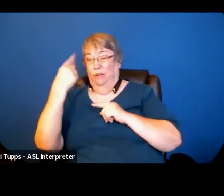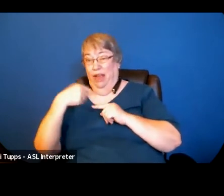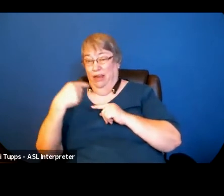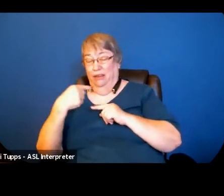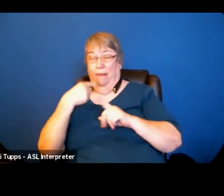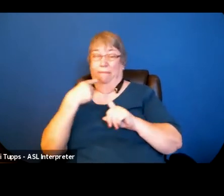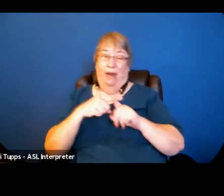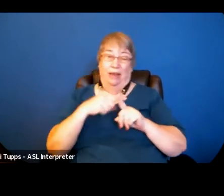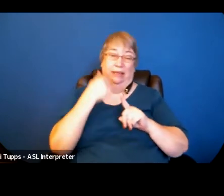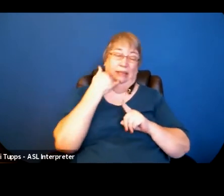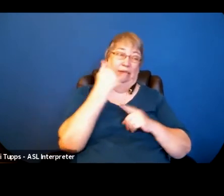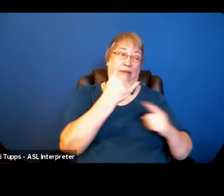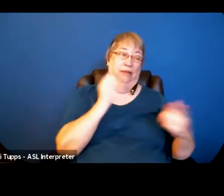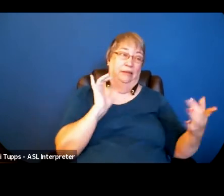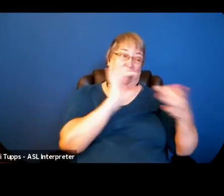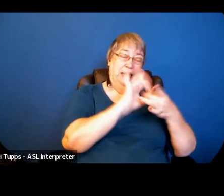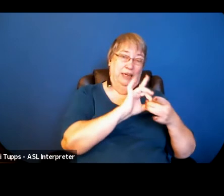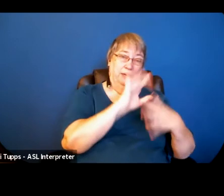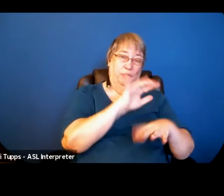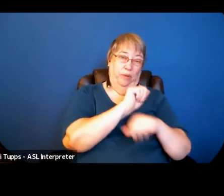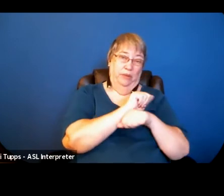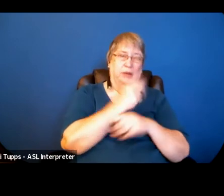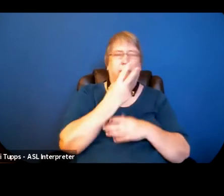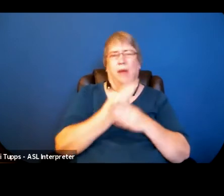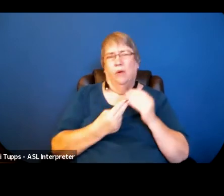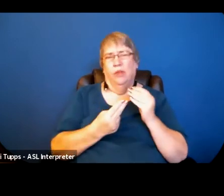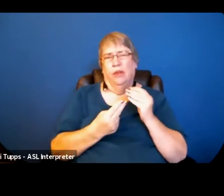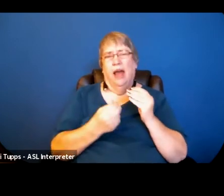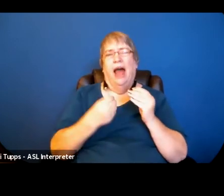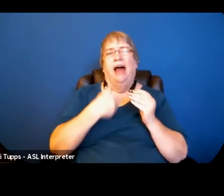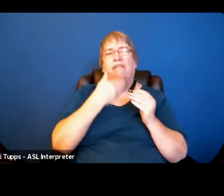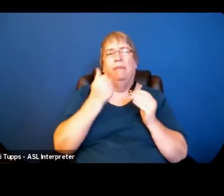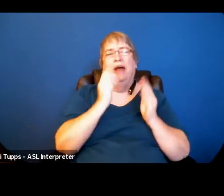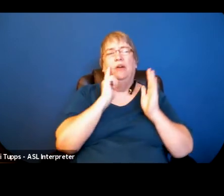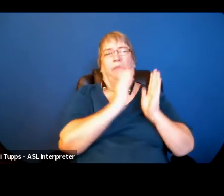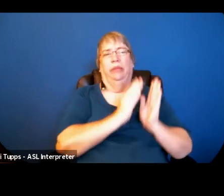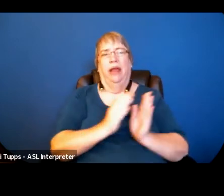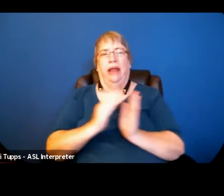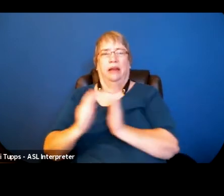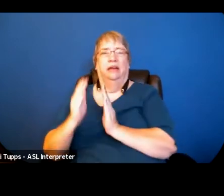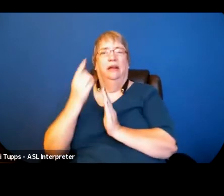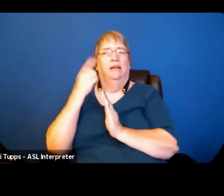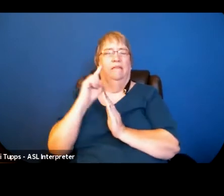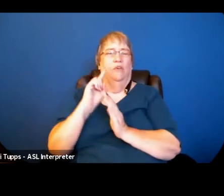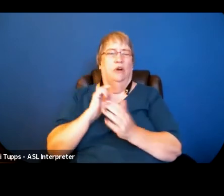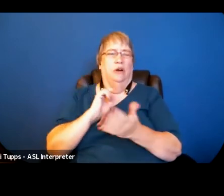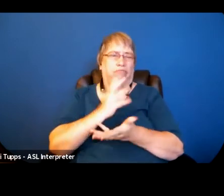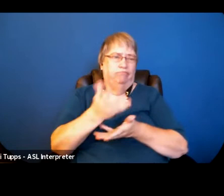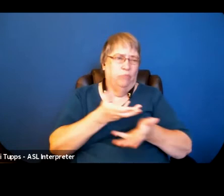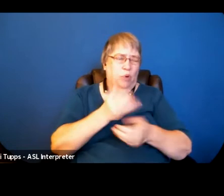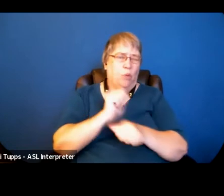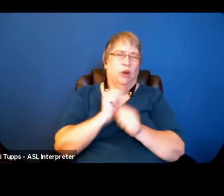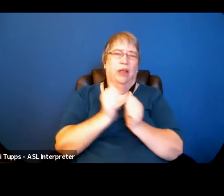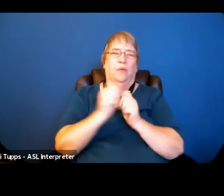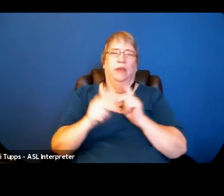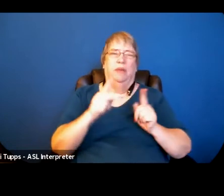telehealth regionally, so we can make sure that we have better strategies for engaging those individuals with serious mental illness that live in rural